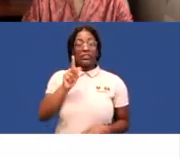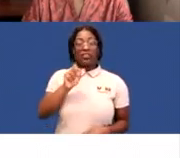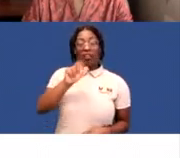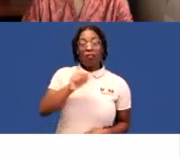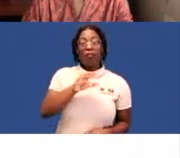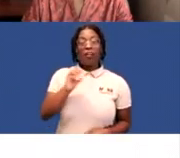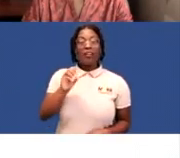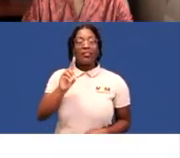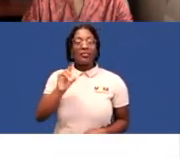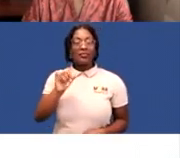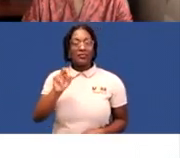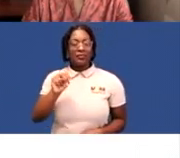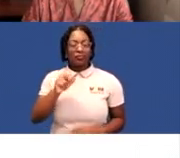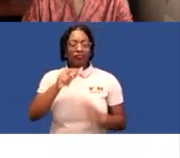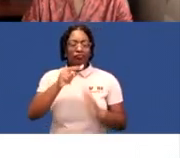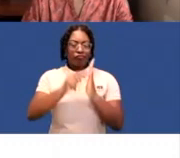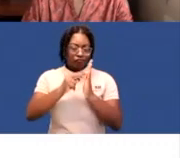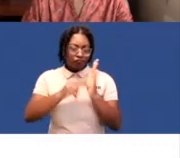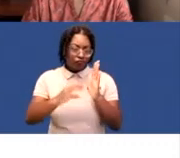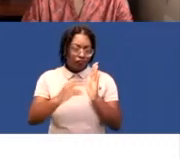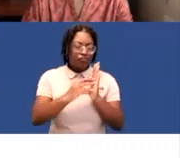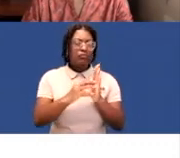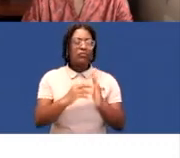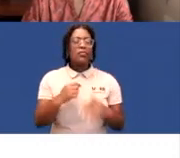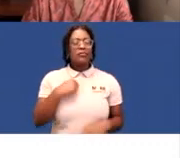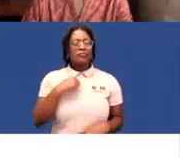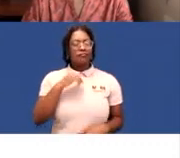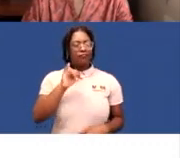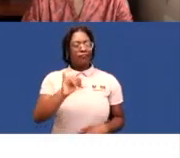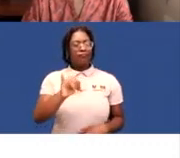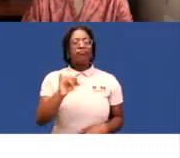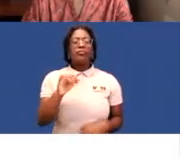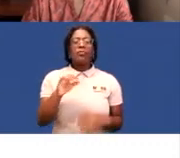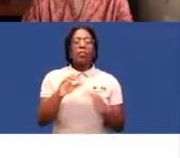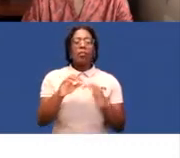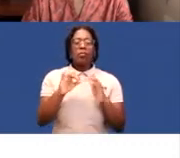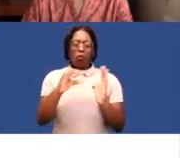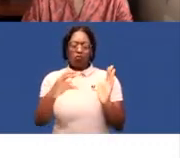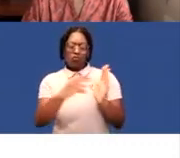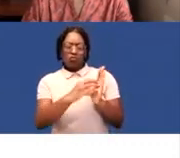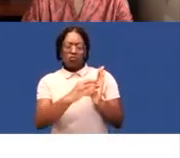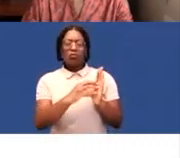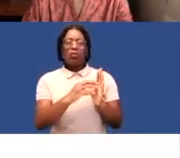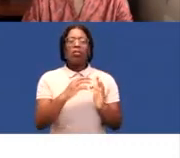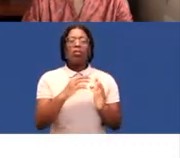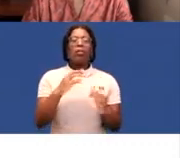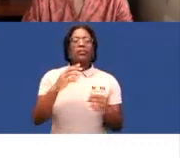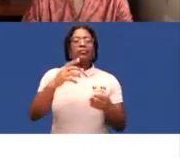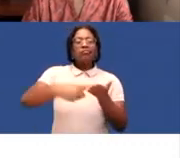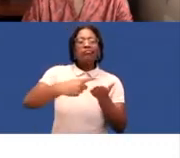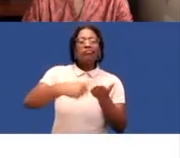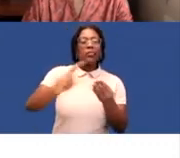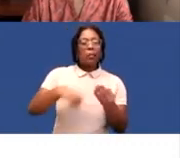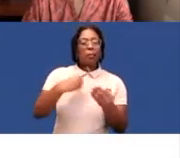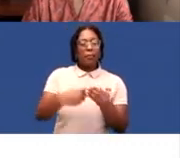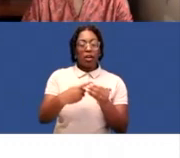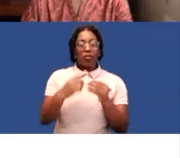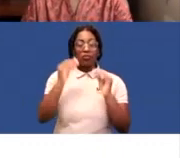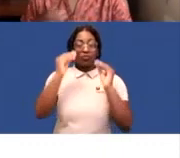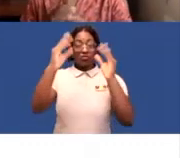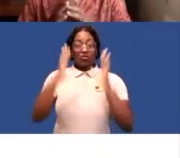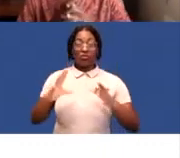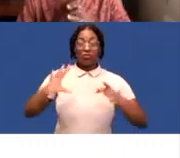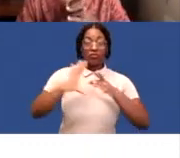have on their students inside the classroom translates outside of the classroom. When these kinds of routine